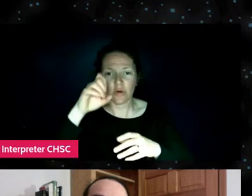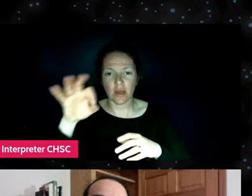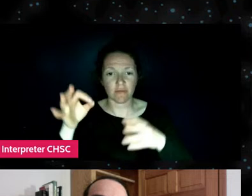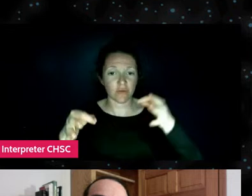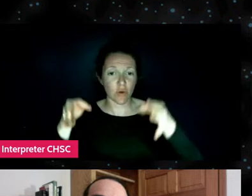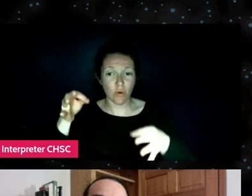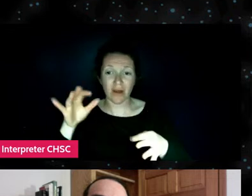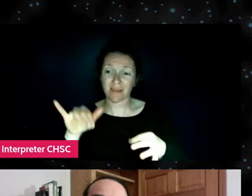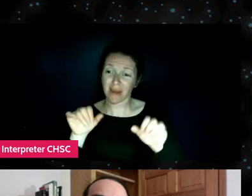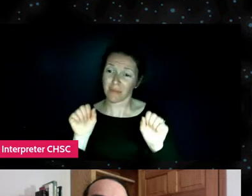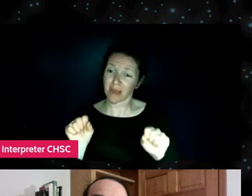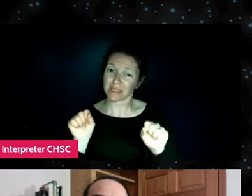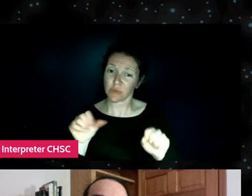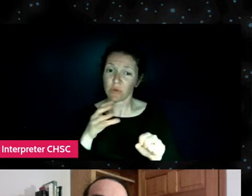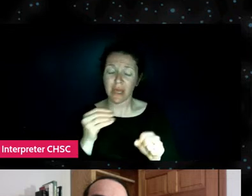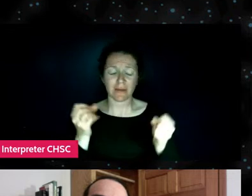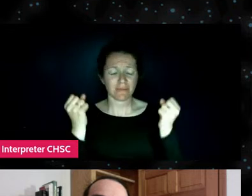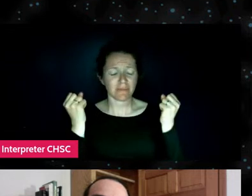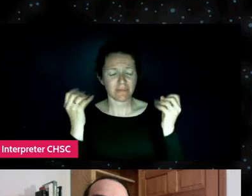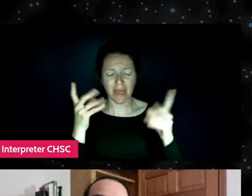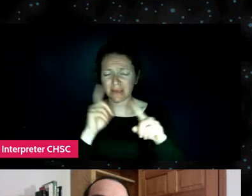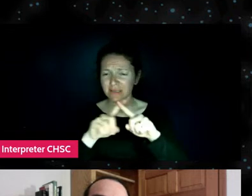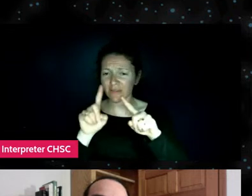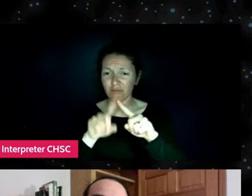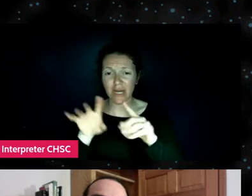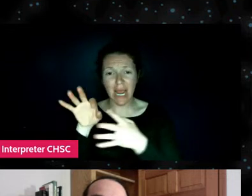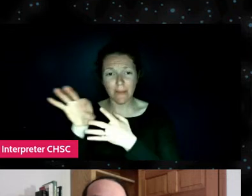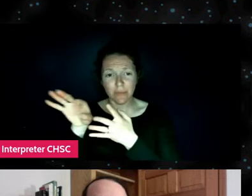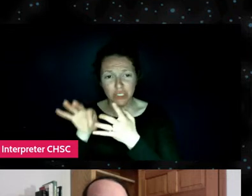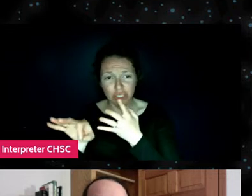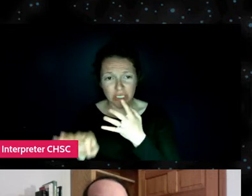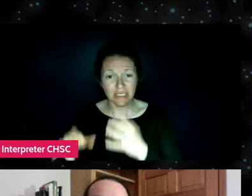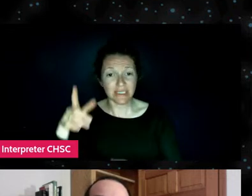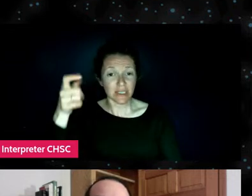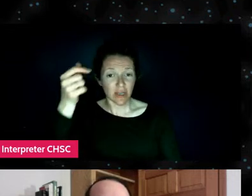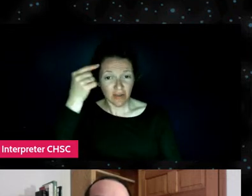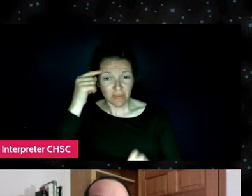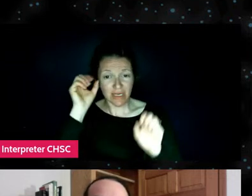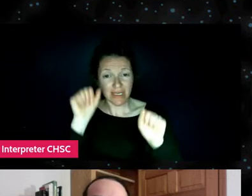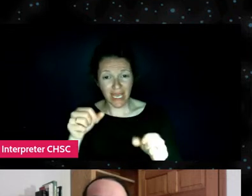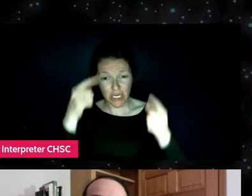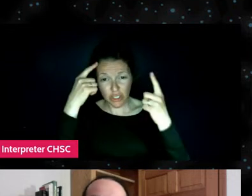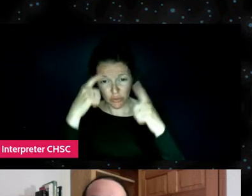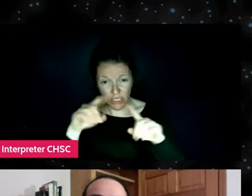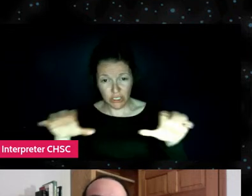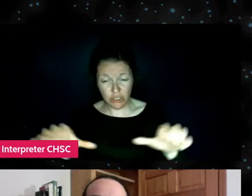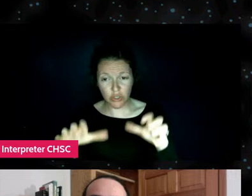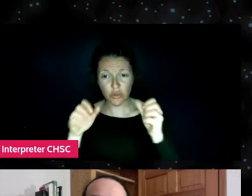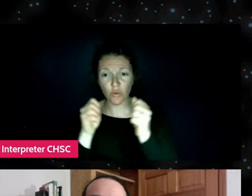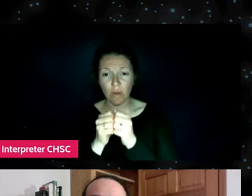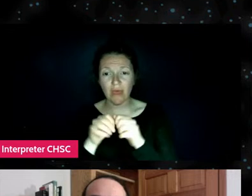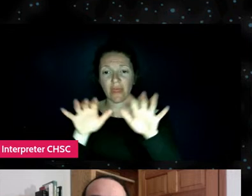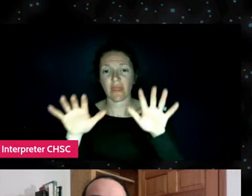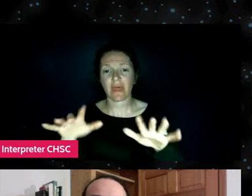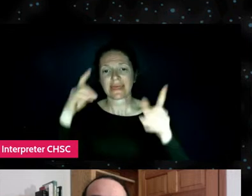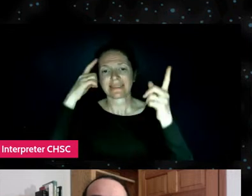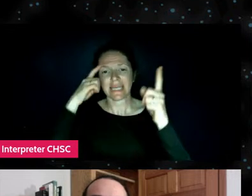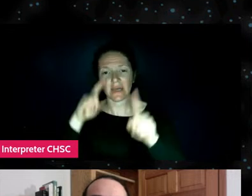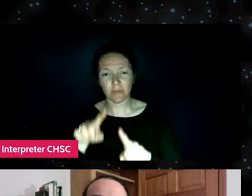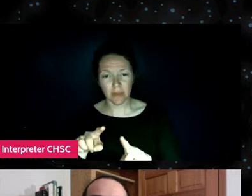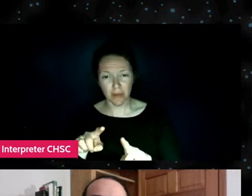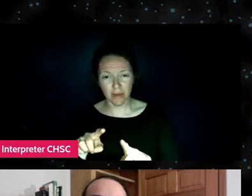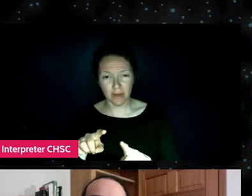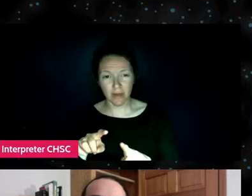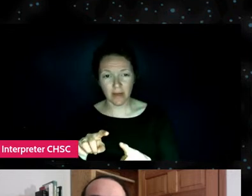wide range of options that things that the government could agree to do through a settlement. And they